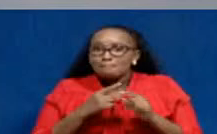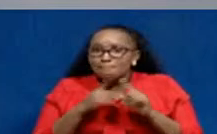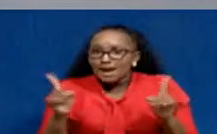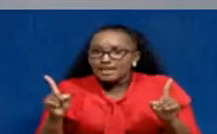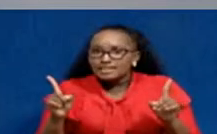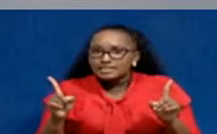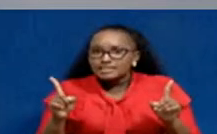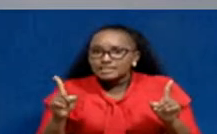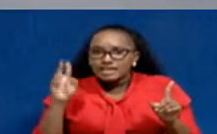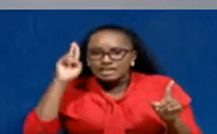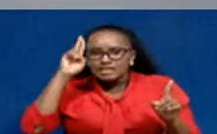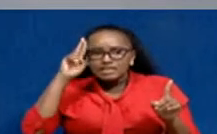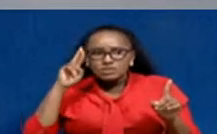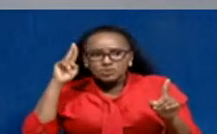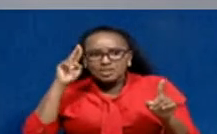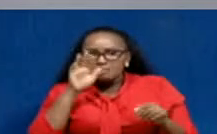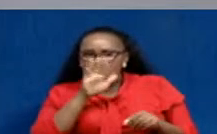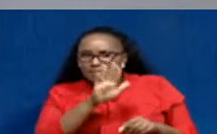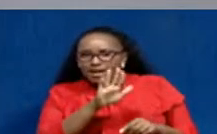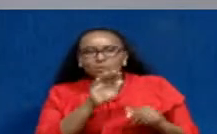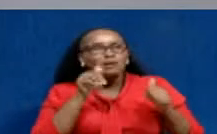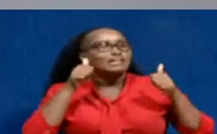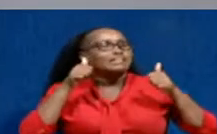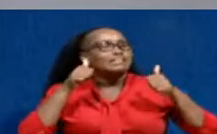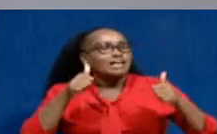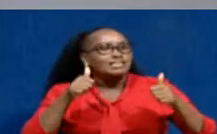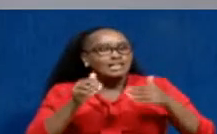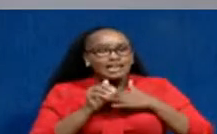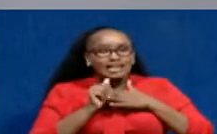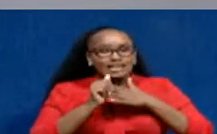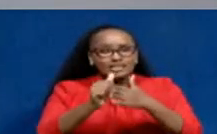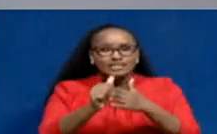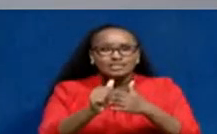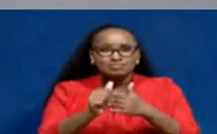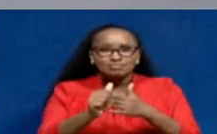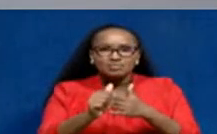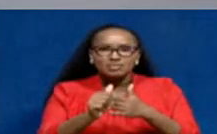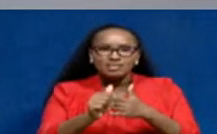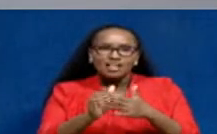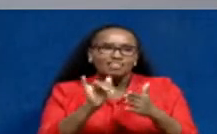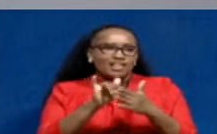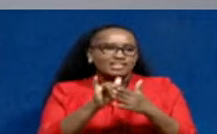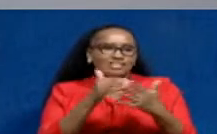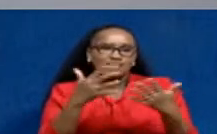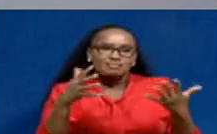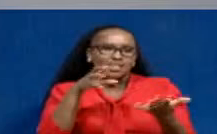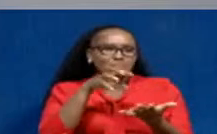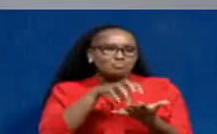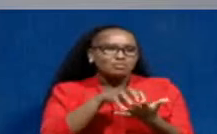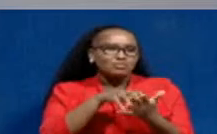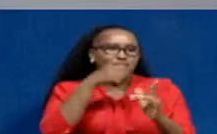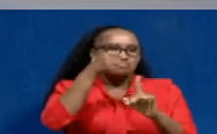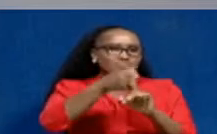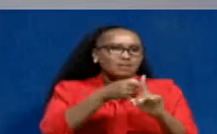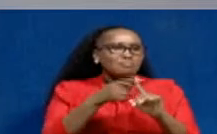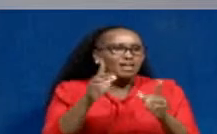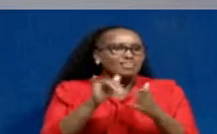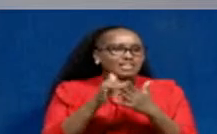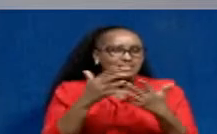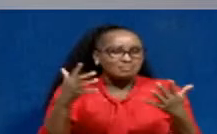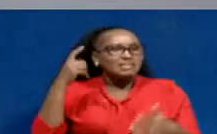But his superior reasoning was that leadership is not a position, it is a